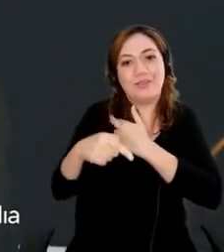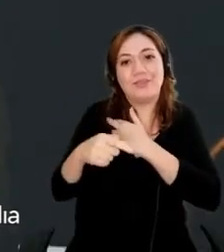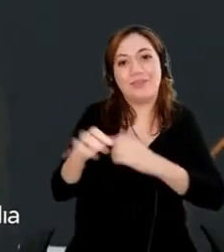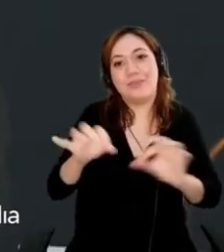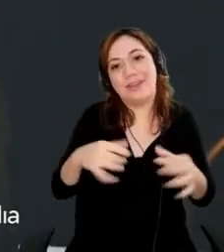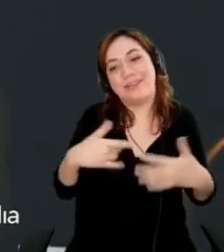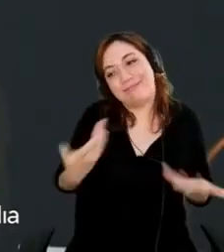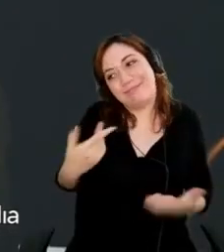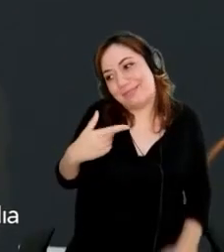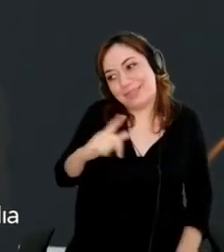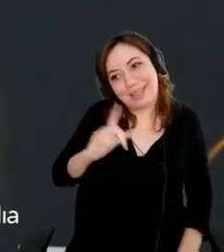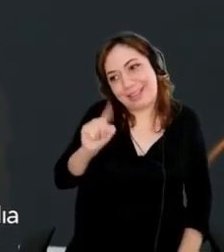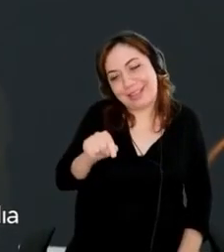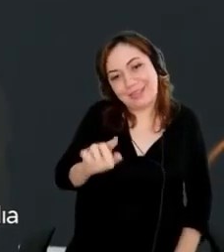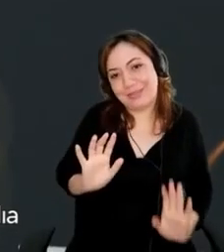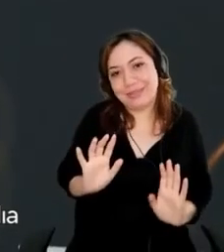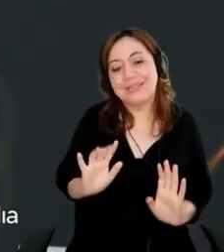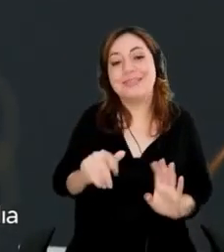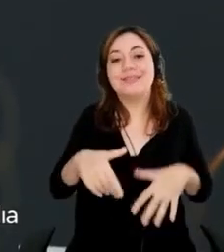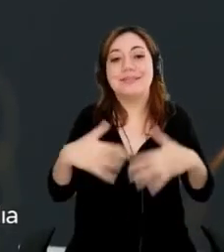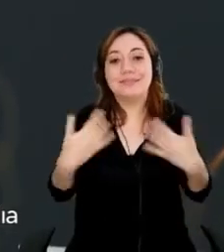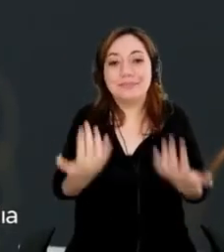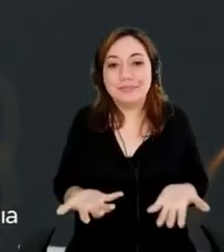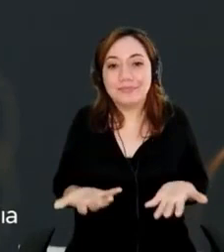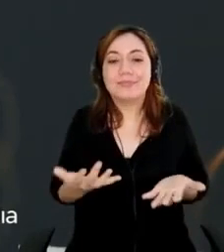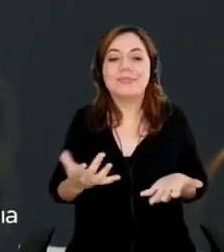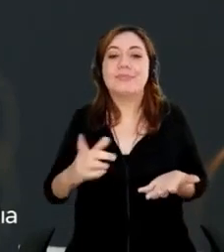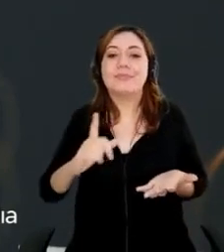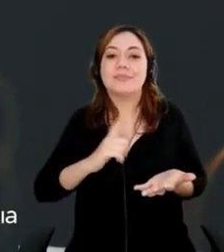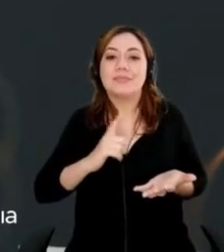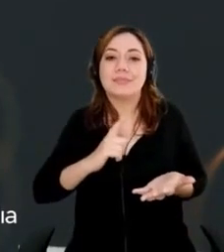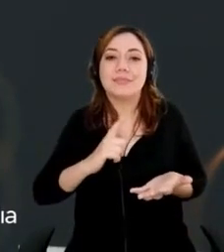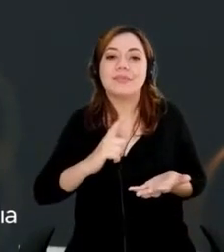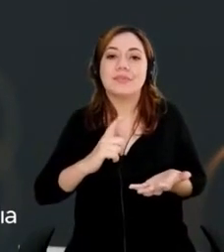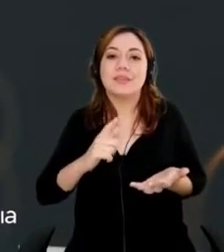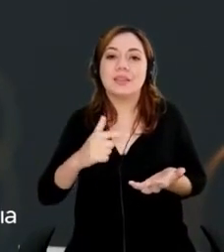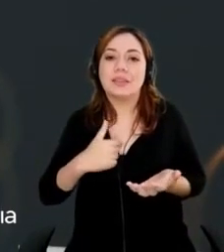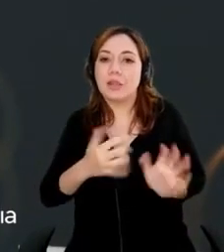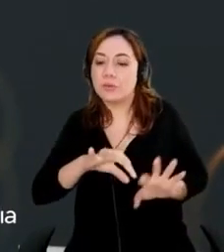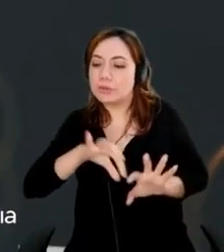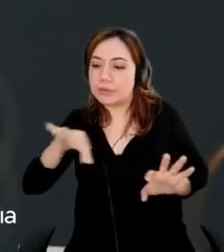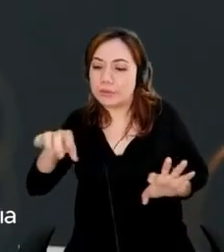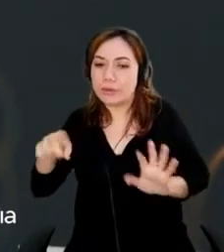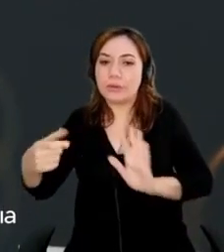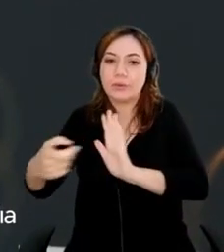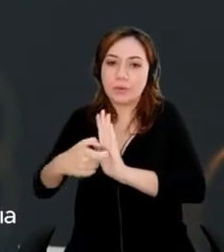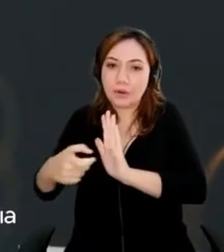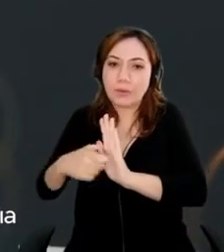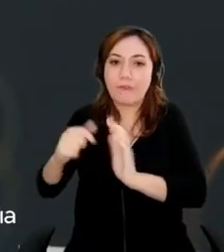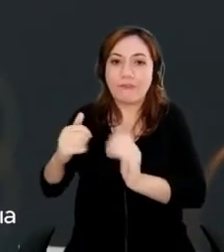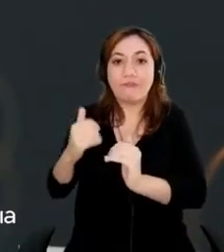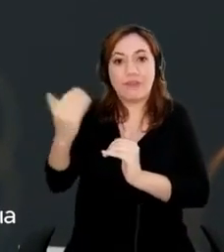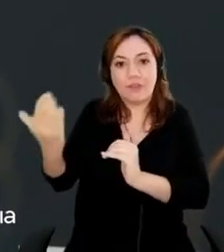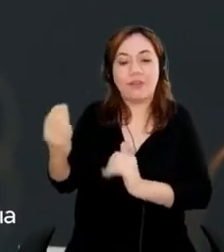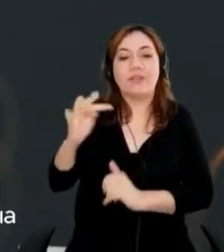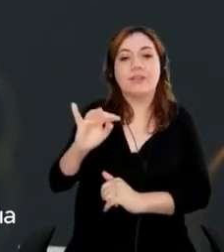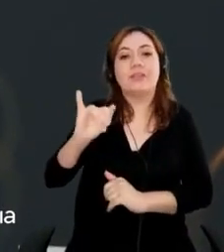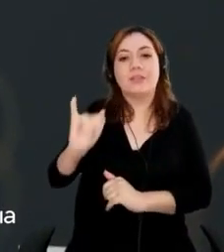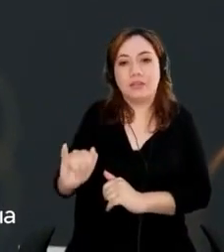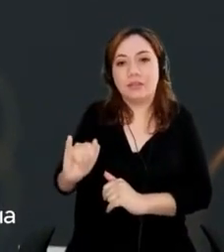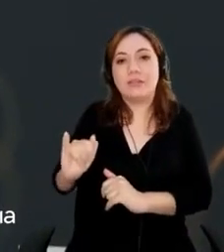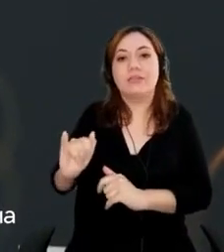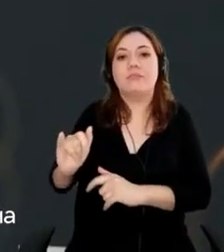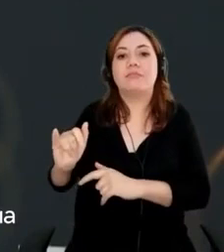And so before it had been run by a separate program office outside of IT. So I started